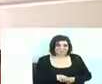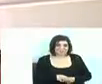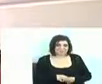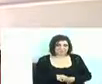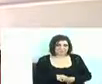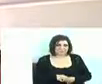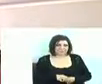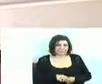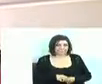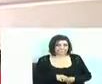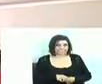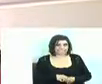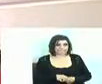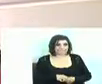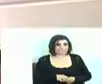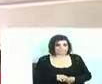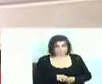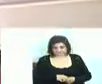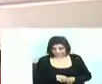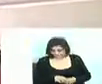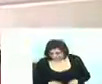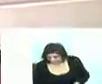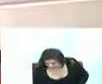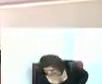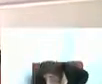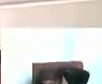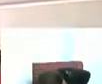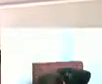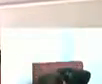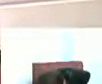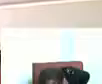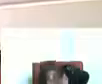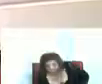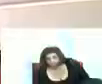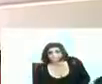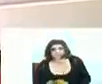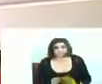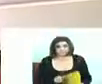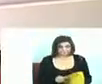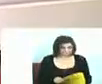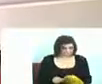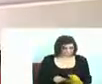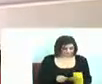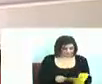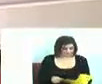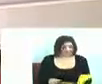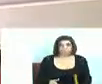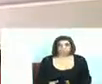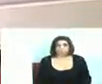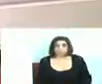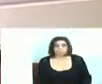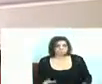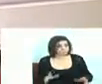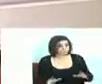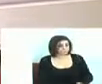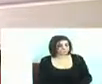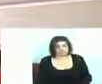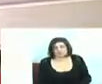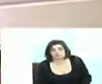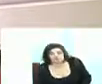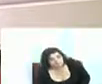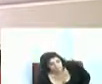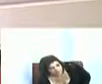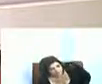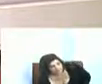I would like to point you to, there's a special handout we distributed a couple of weeks ago, but there are extra ones. As you leave